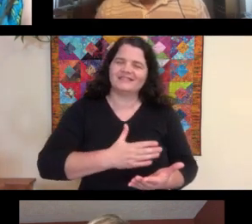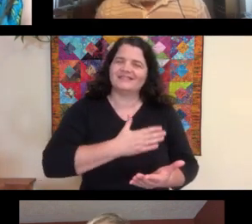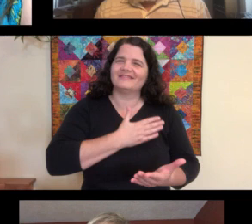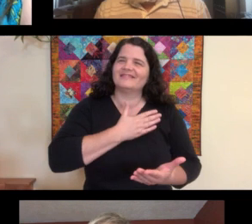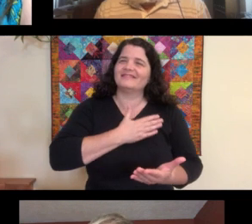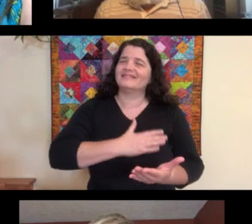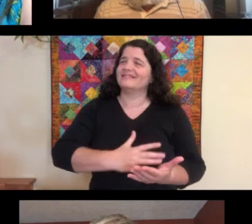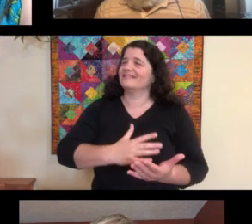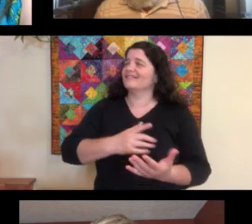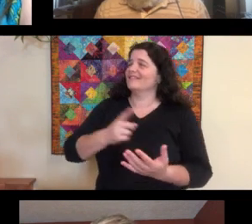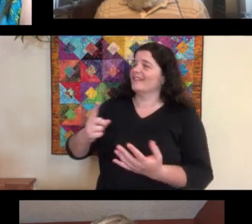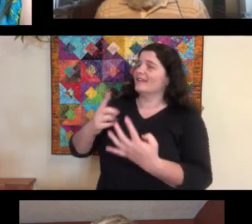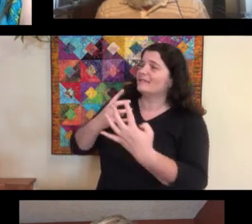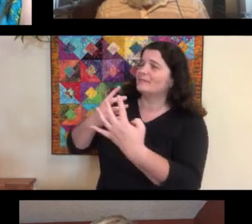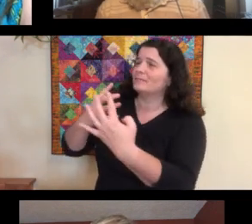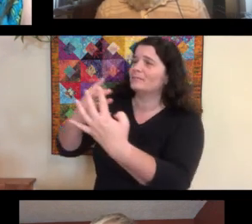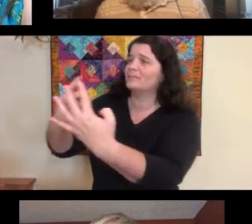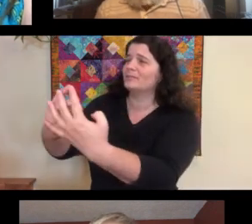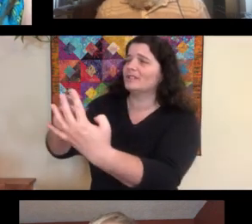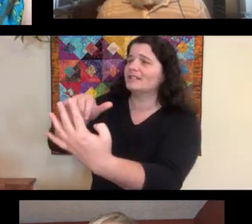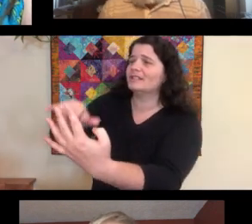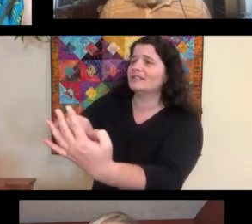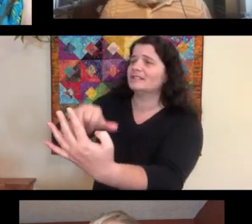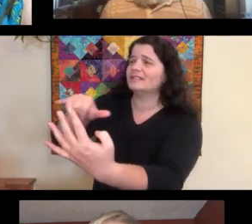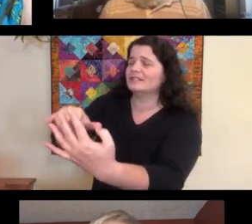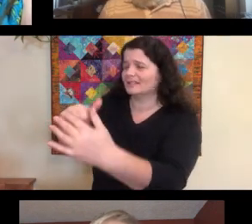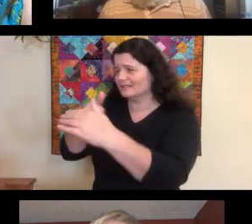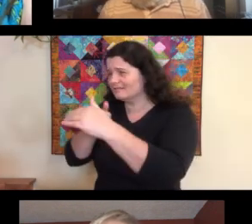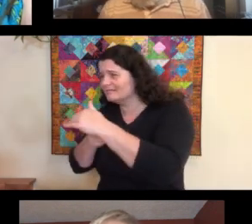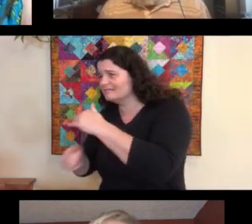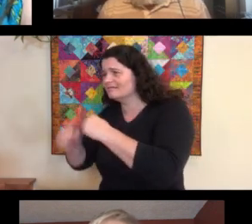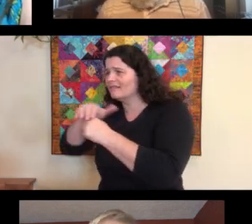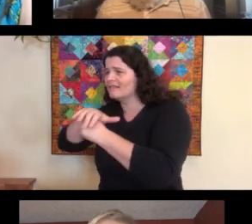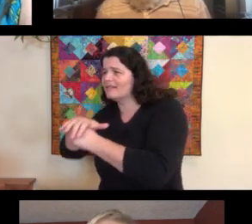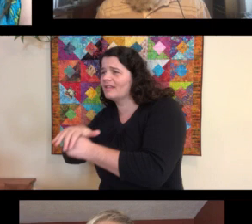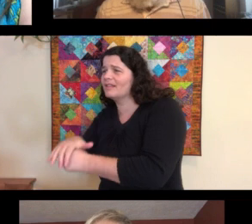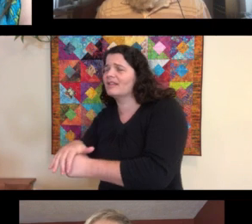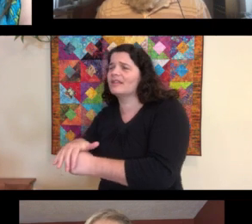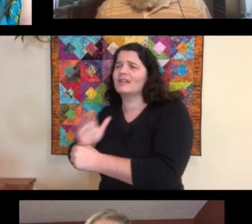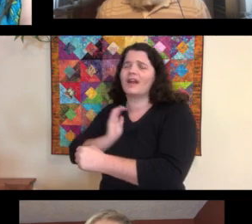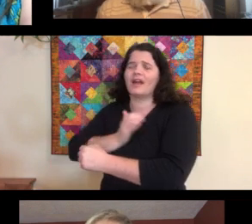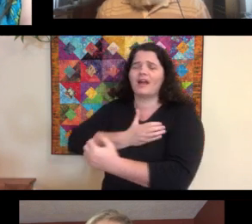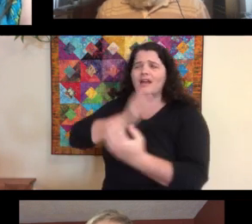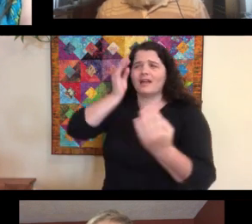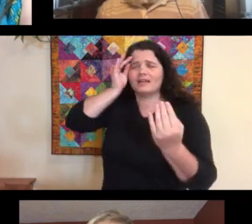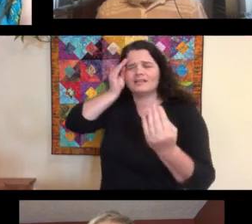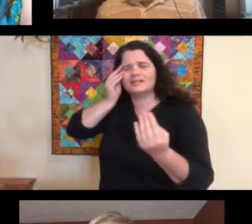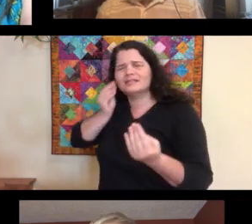To prison cell and dungeon vile, our thoughts